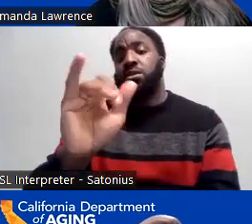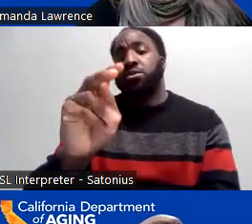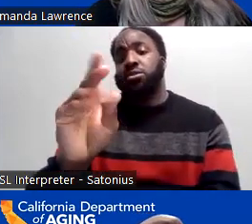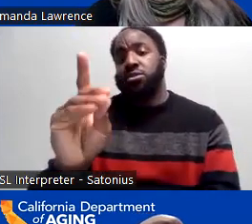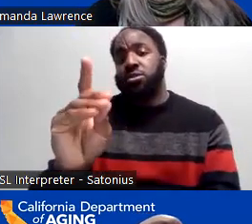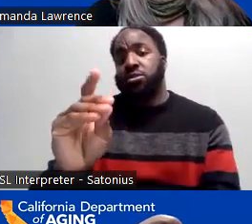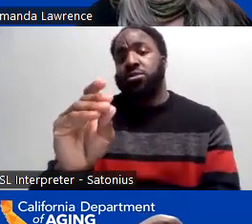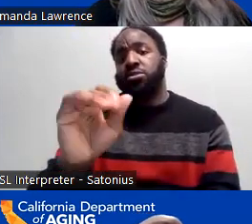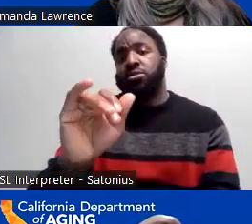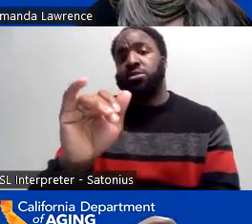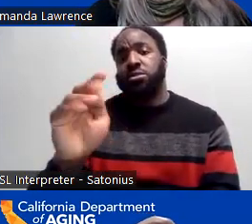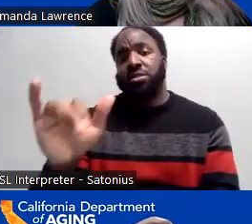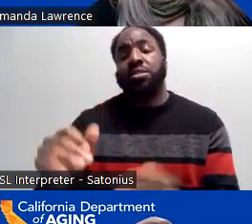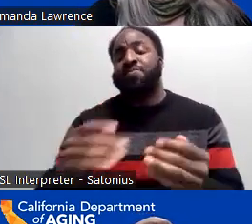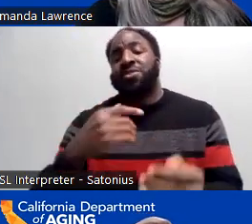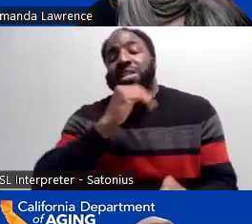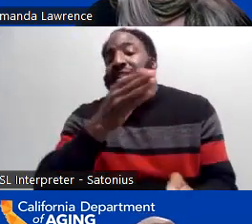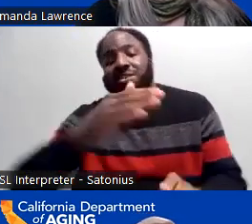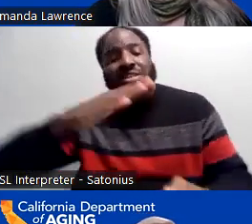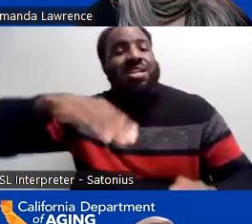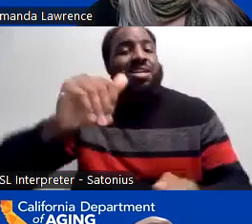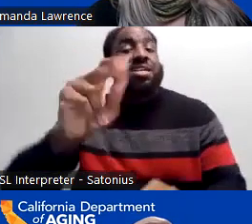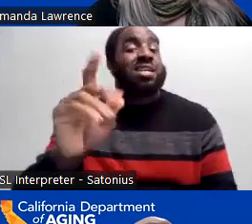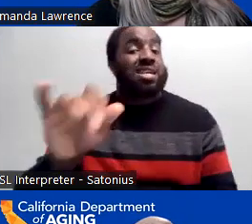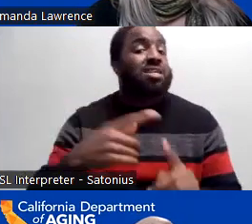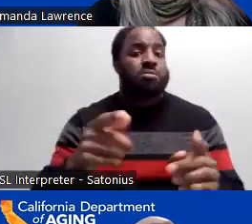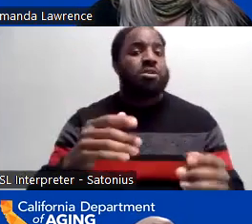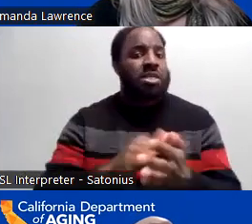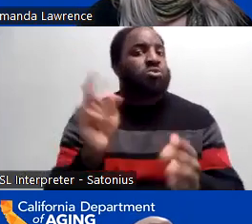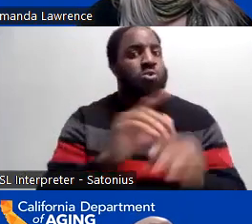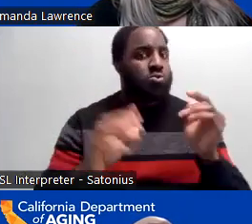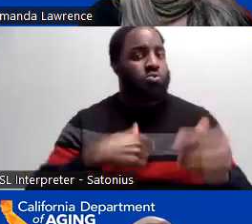years under our belt, we're not there yet, Andy, but that's absolutely where we're headed.